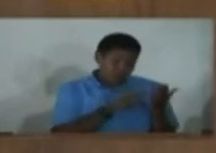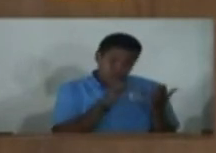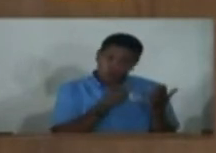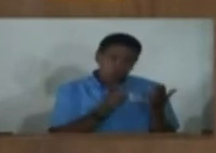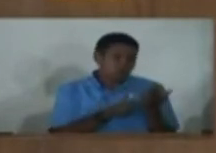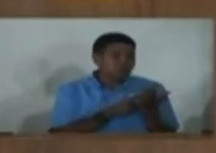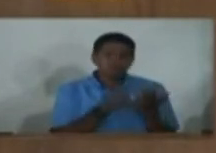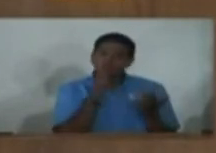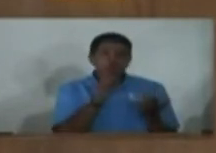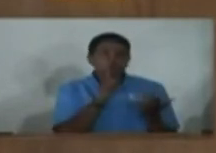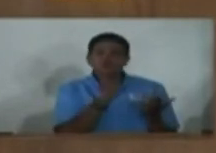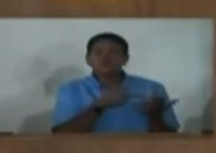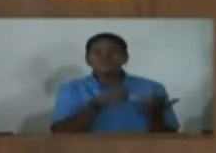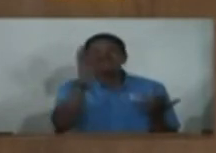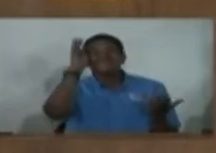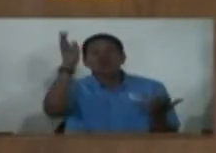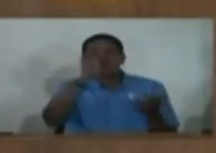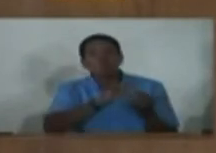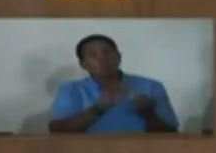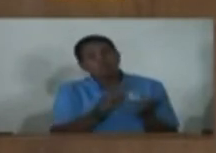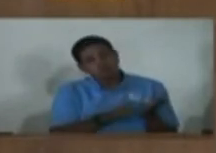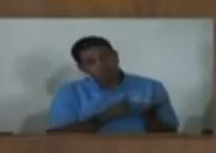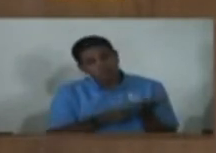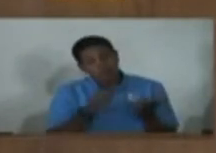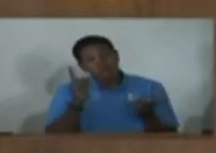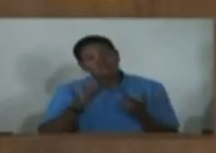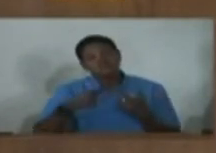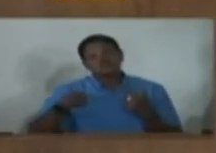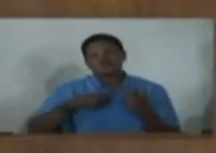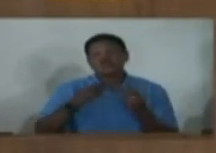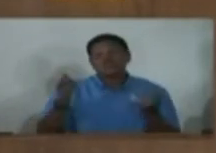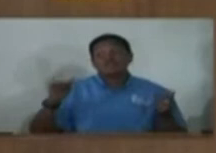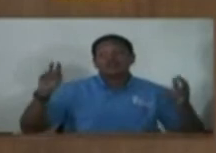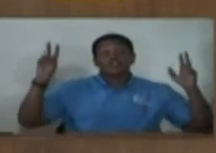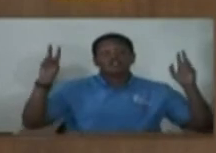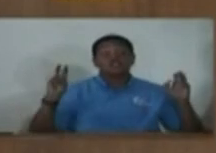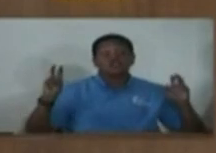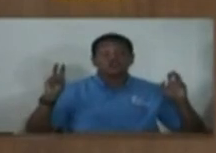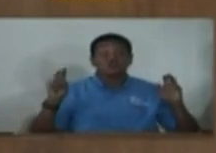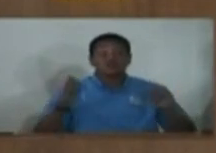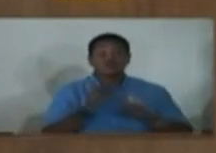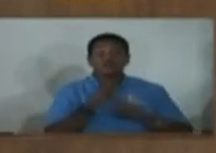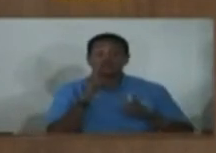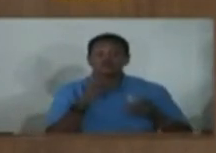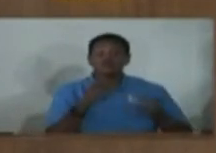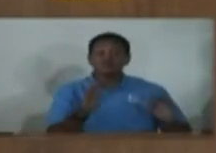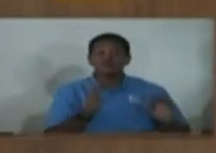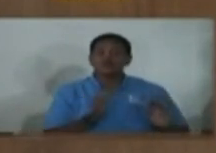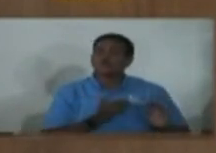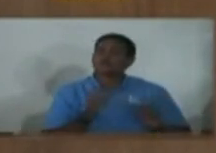And until we address that issue and allow our people,